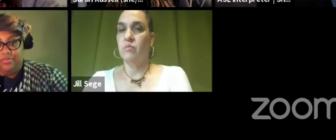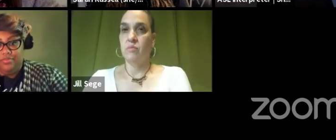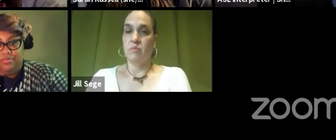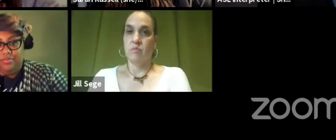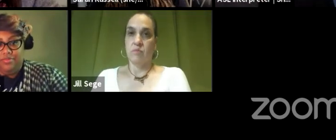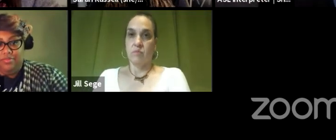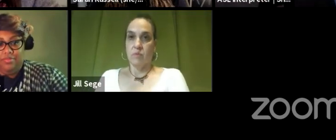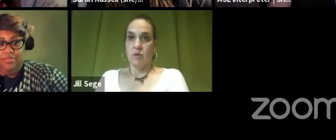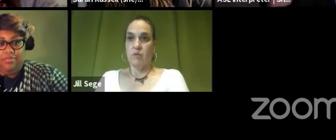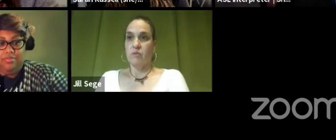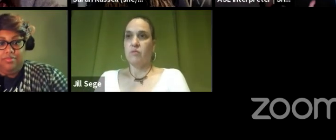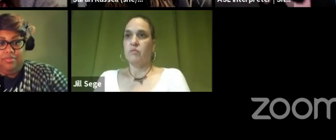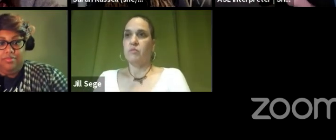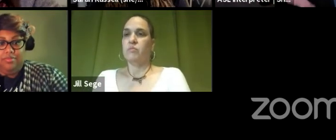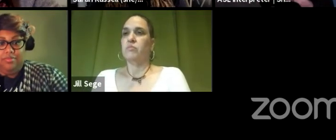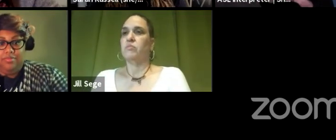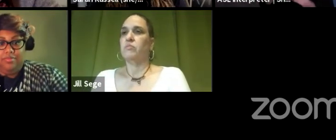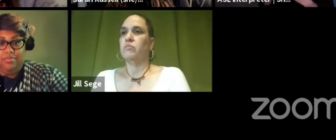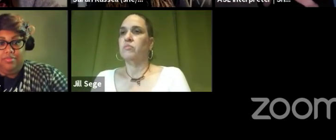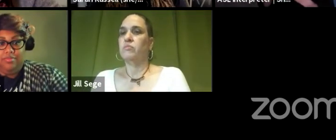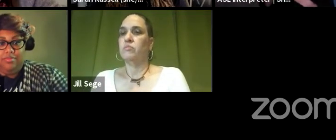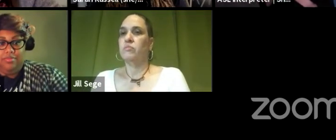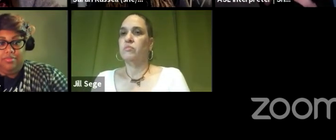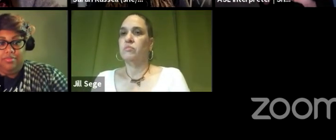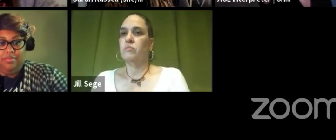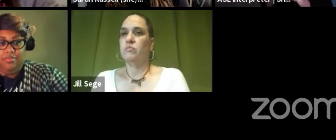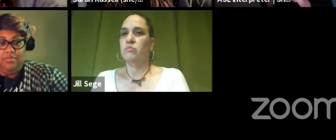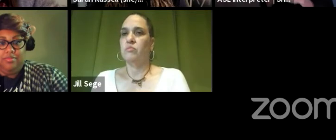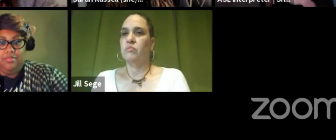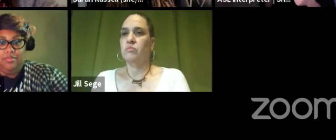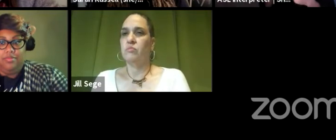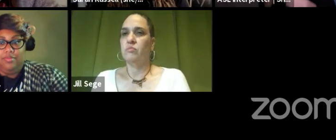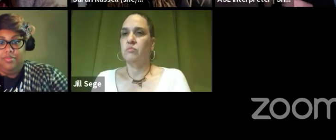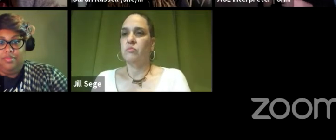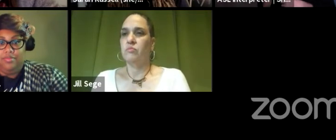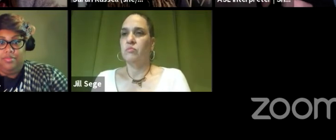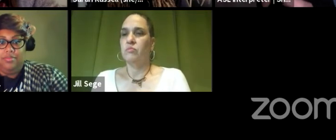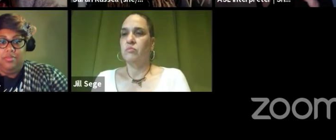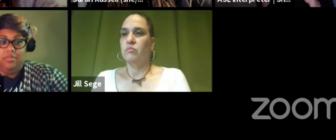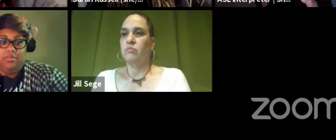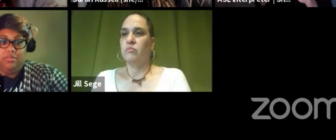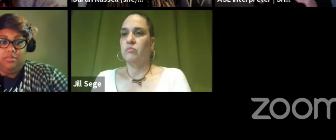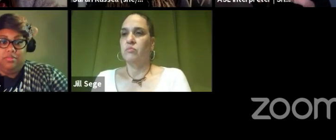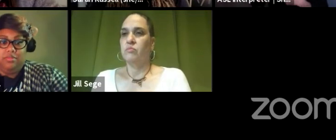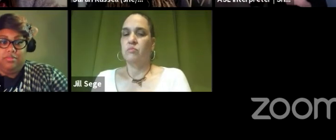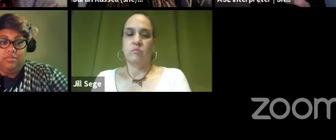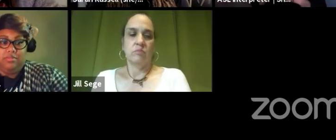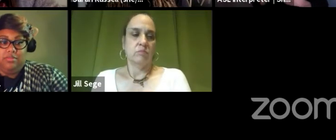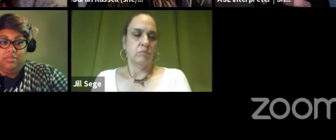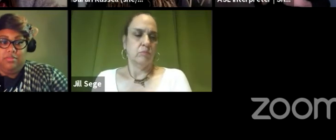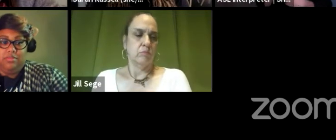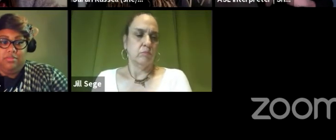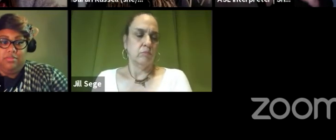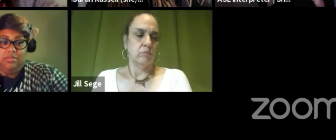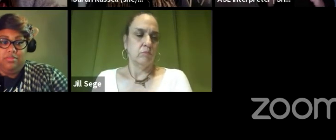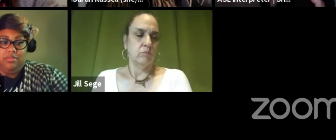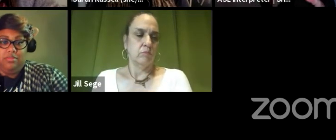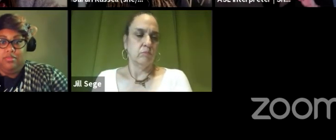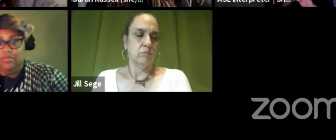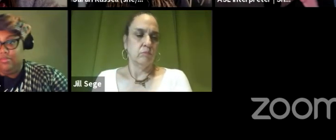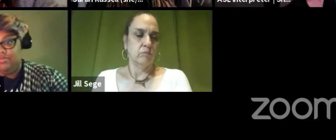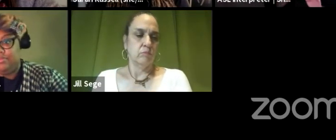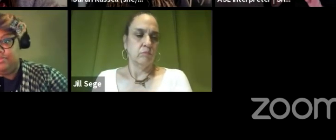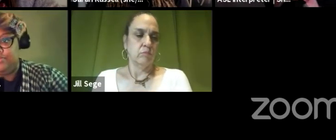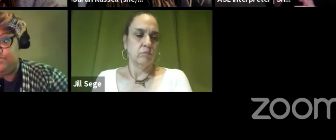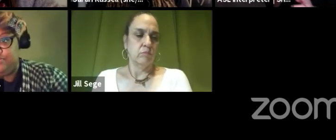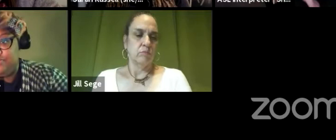the traditional land of the Coast Salish people here in Seattle, including the Duwamish people past and present. We honor with gratitude the